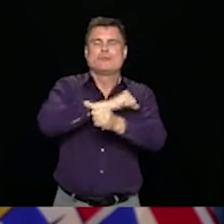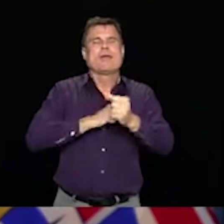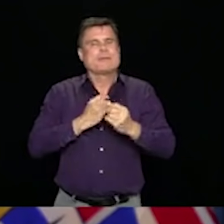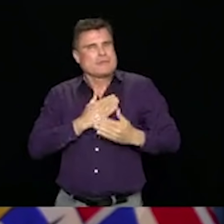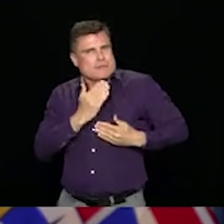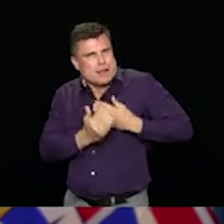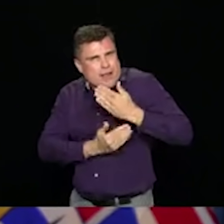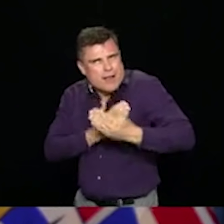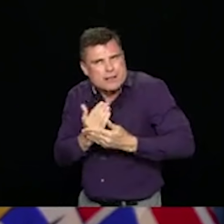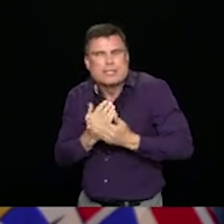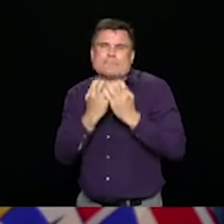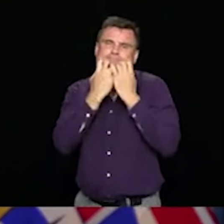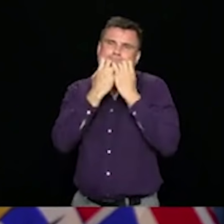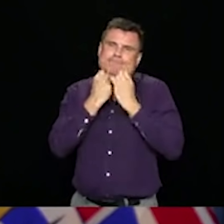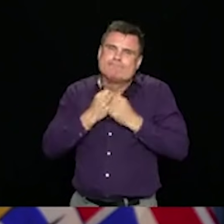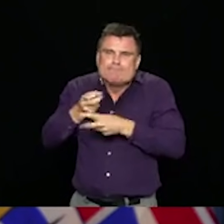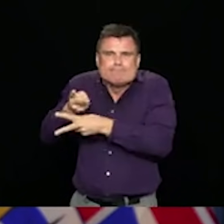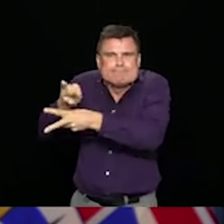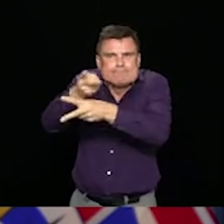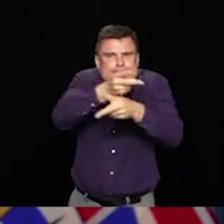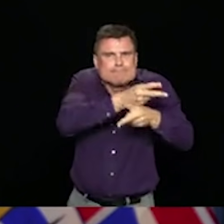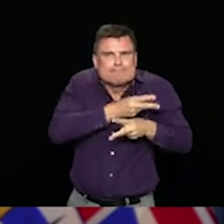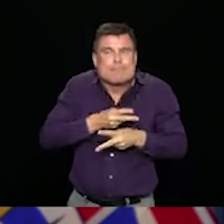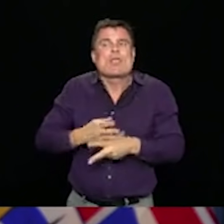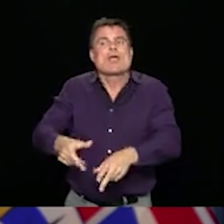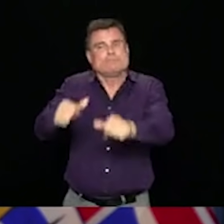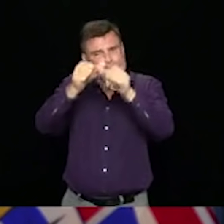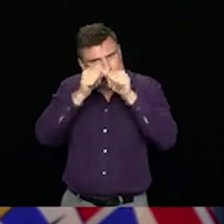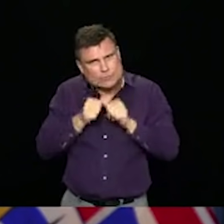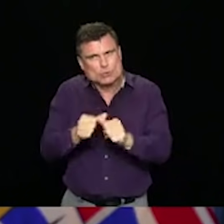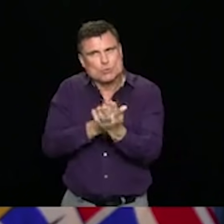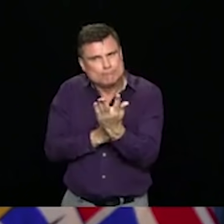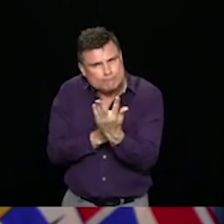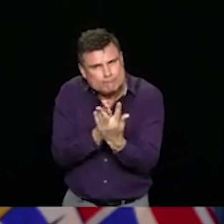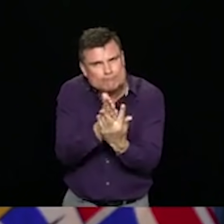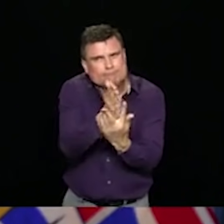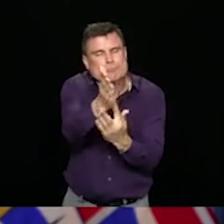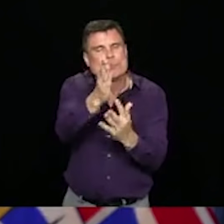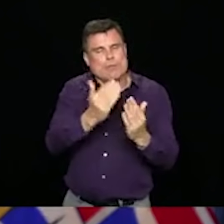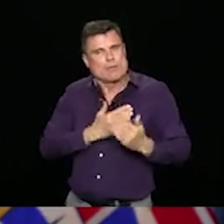So let's continue to be kind and to be calm and to be safe.